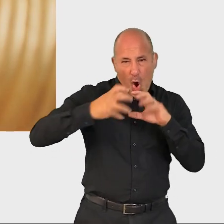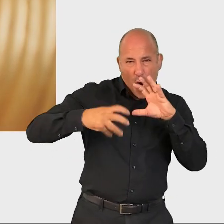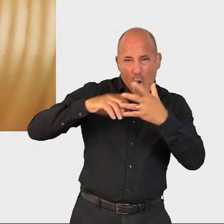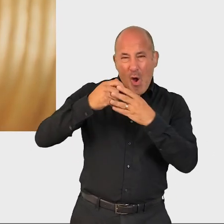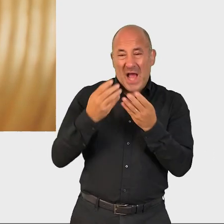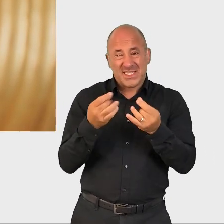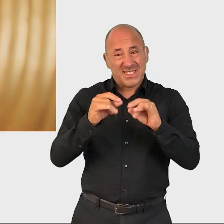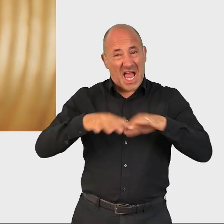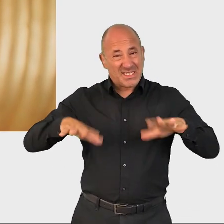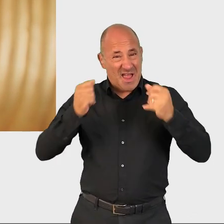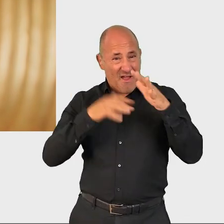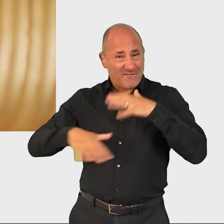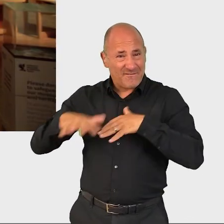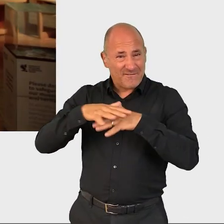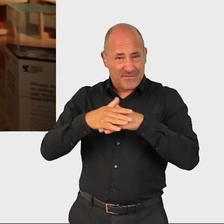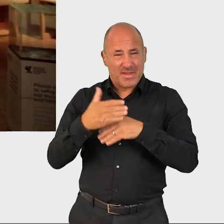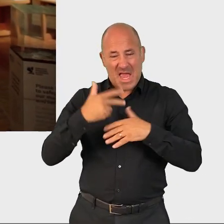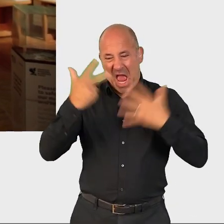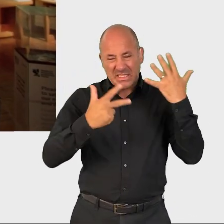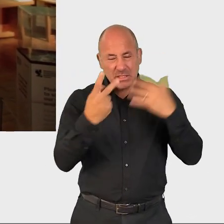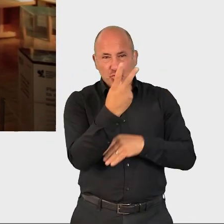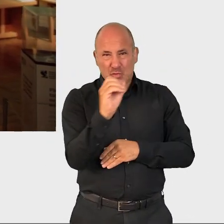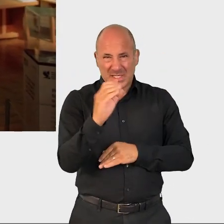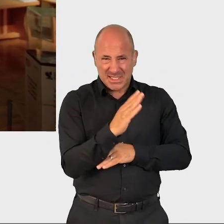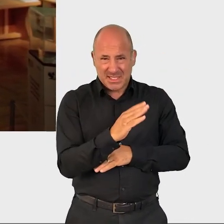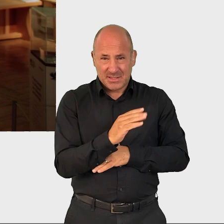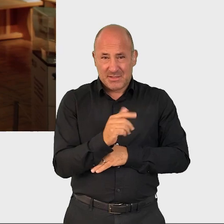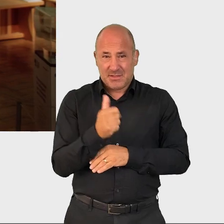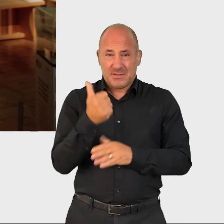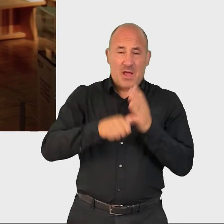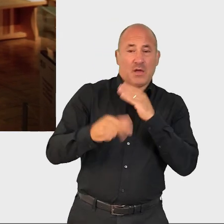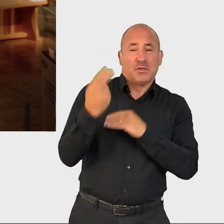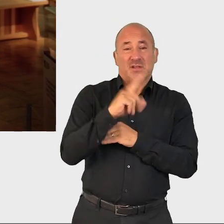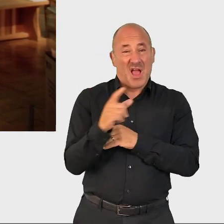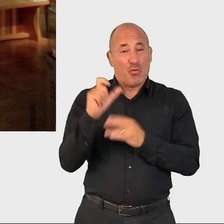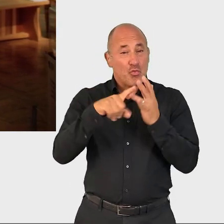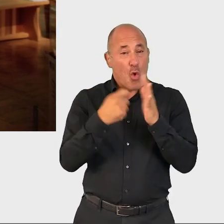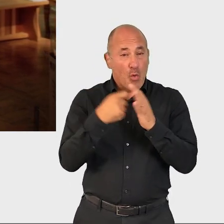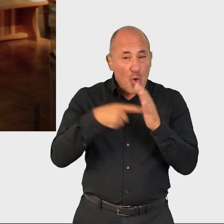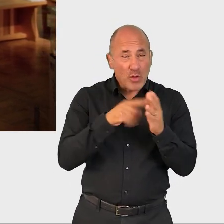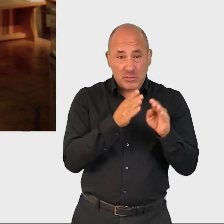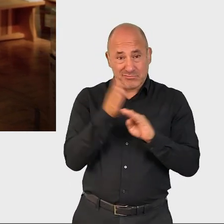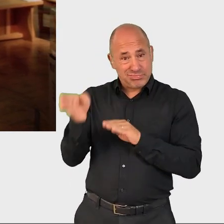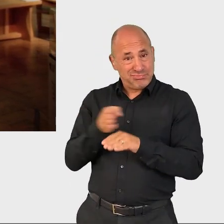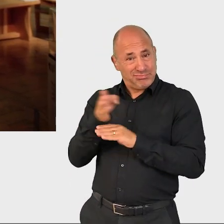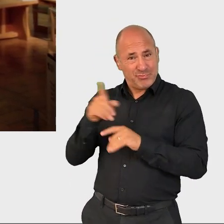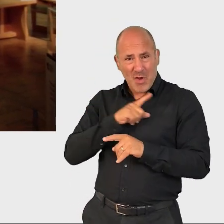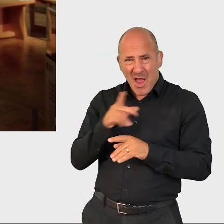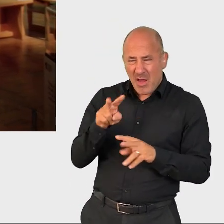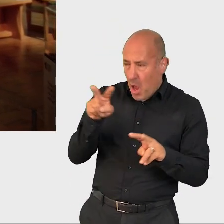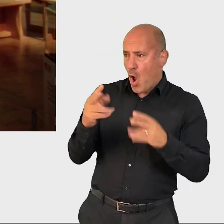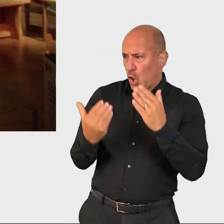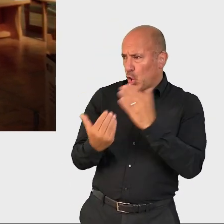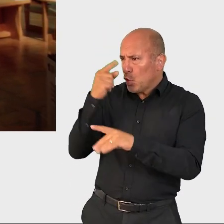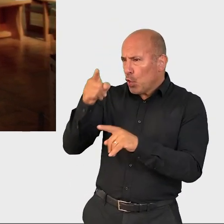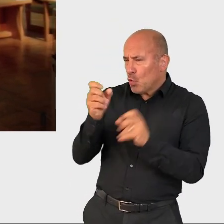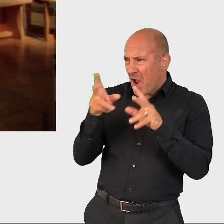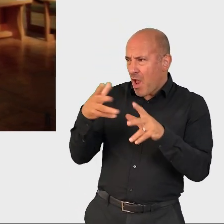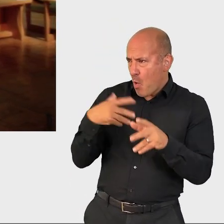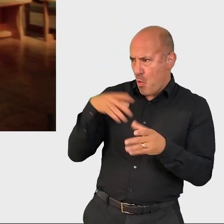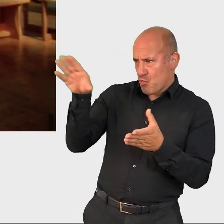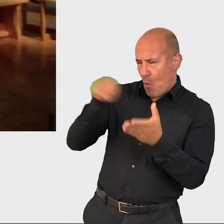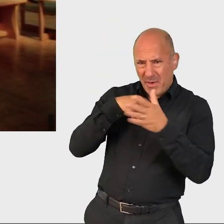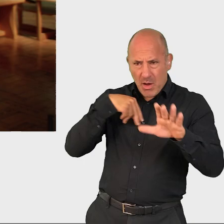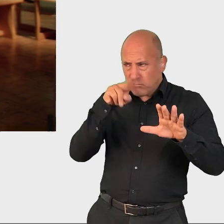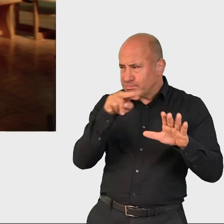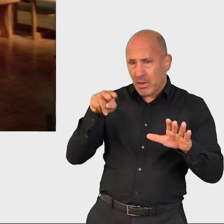outcrops and a sandy plain. From the 1820s, a first wave of landscape artists, including Corot, ventured into the forest to discover